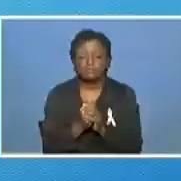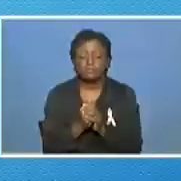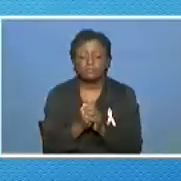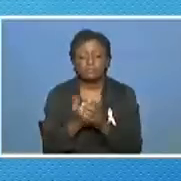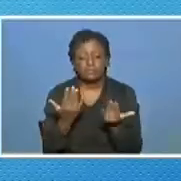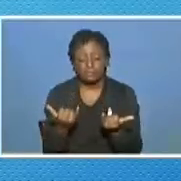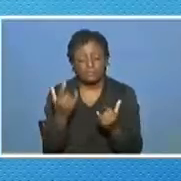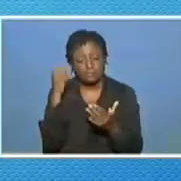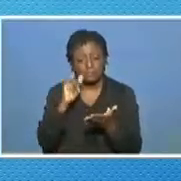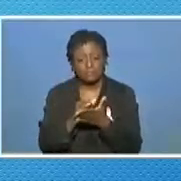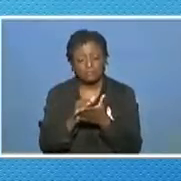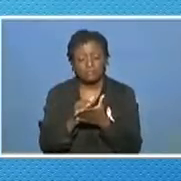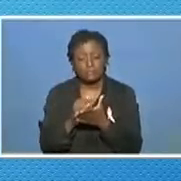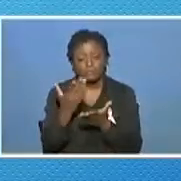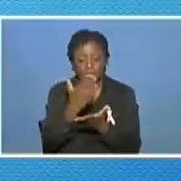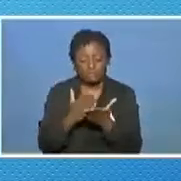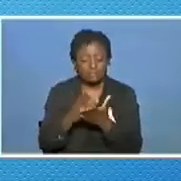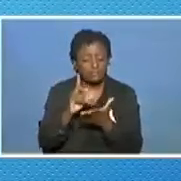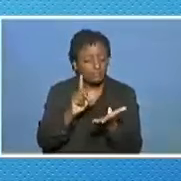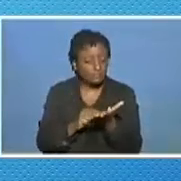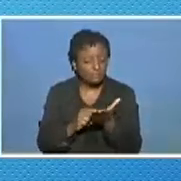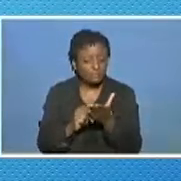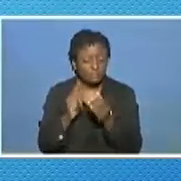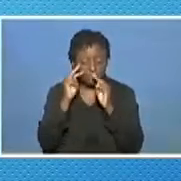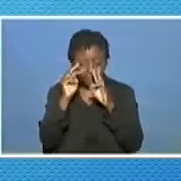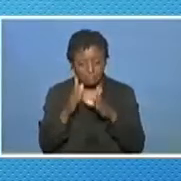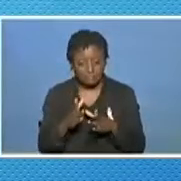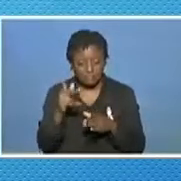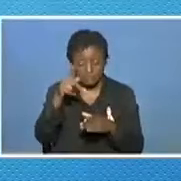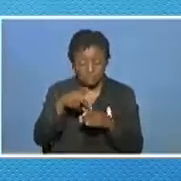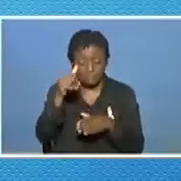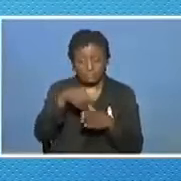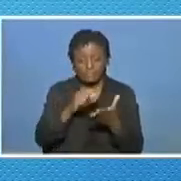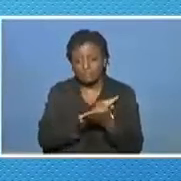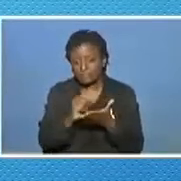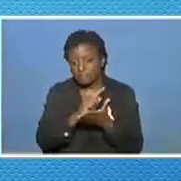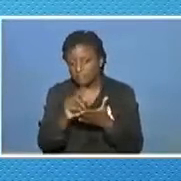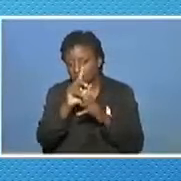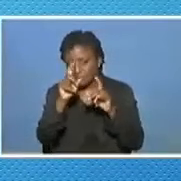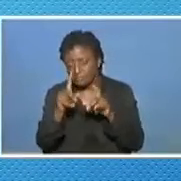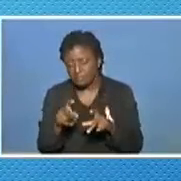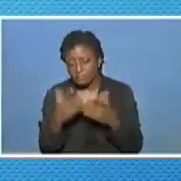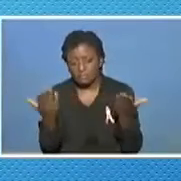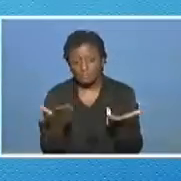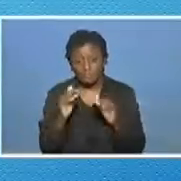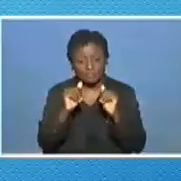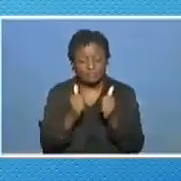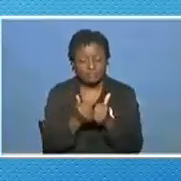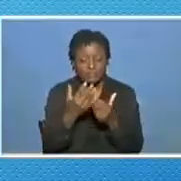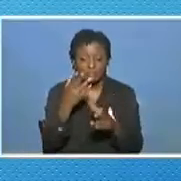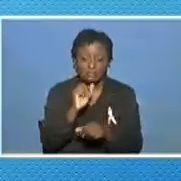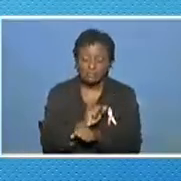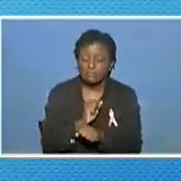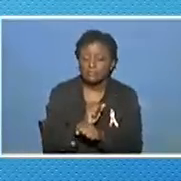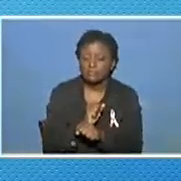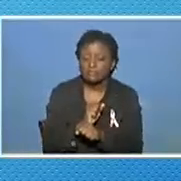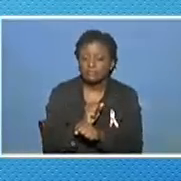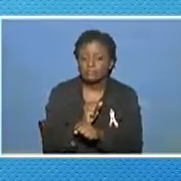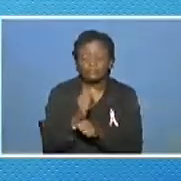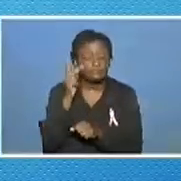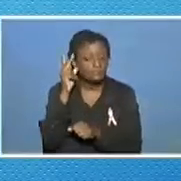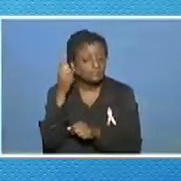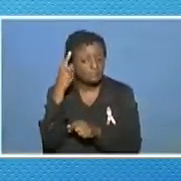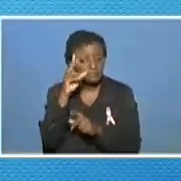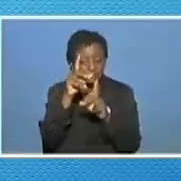Well, now for that part of our newscast where viewers participate in our weekly poll question, and here's how it works. Listen in